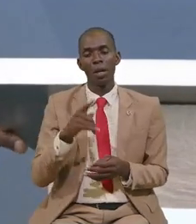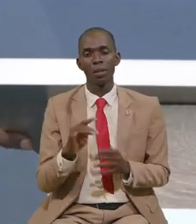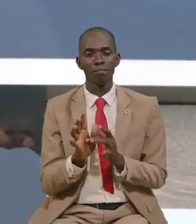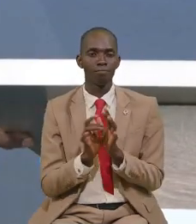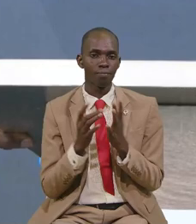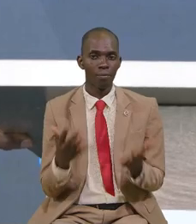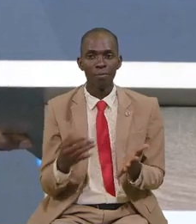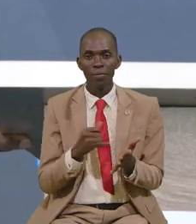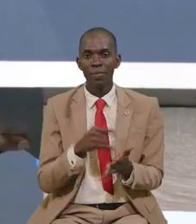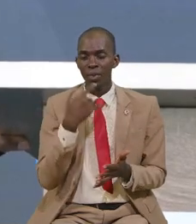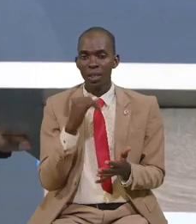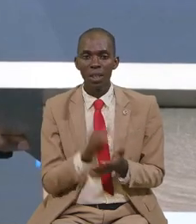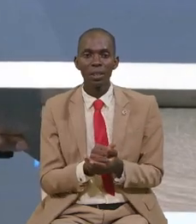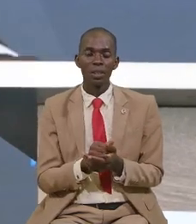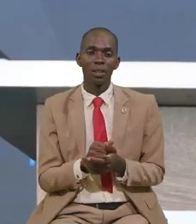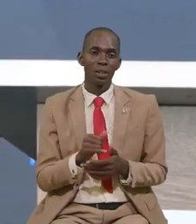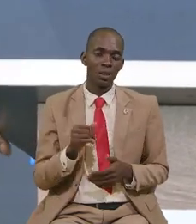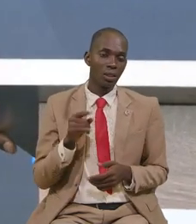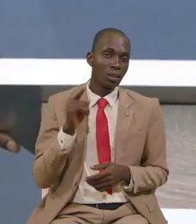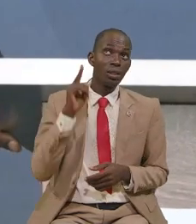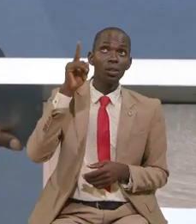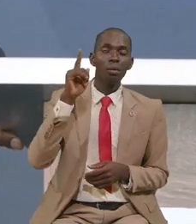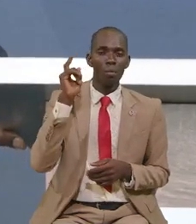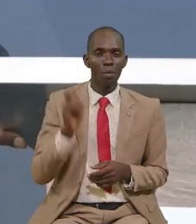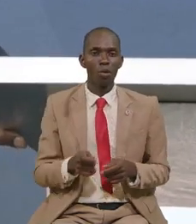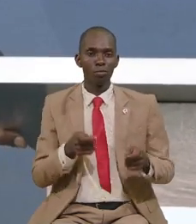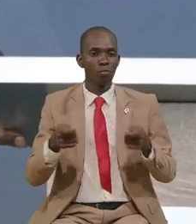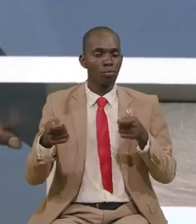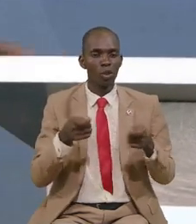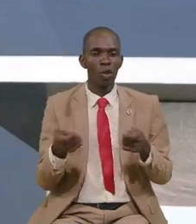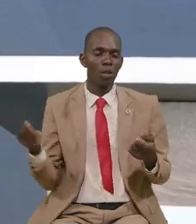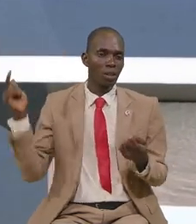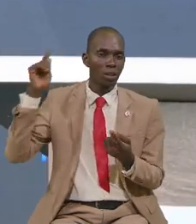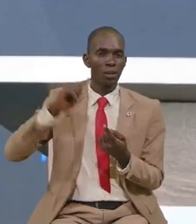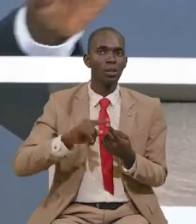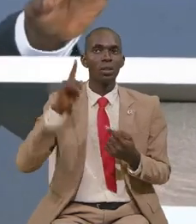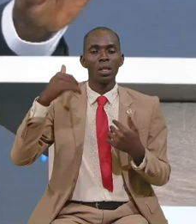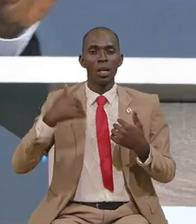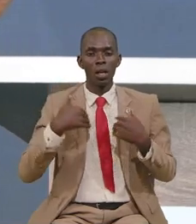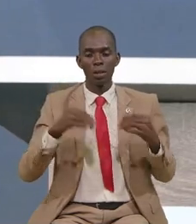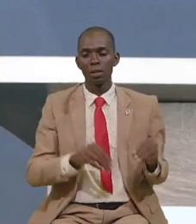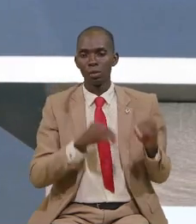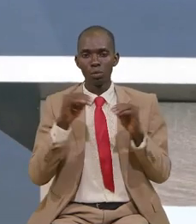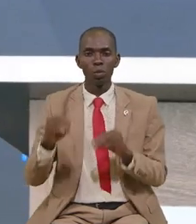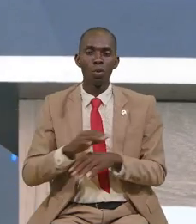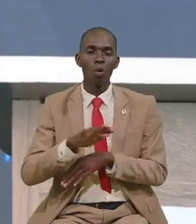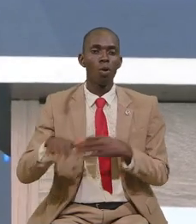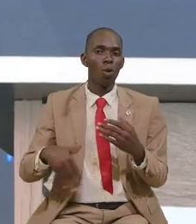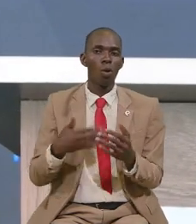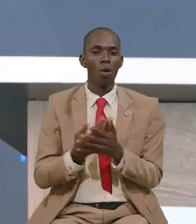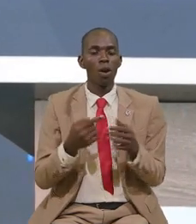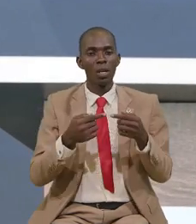says, he must reign till he has put all enemies